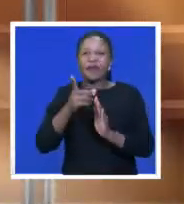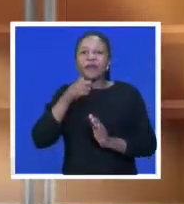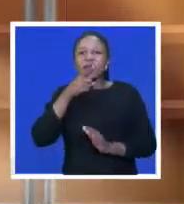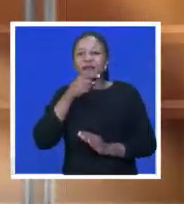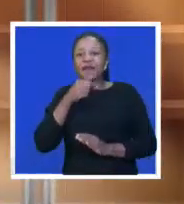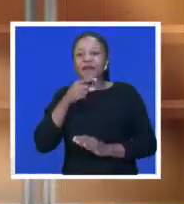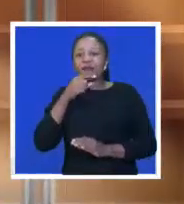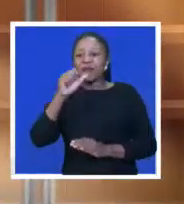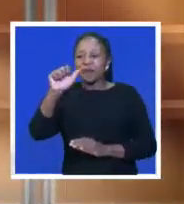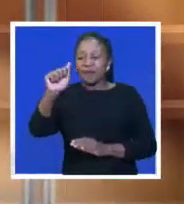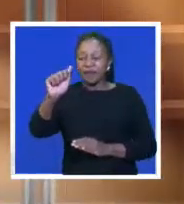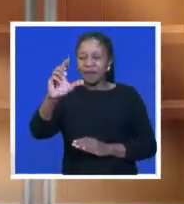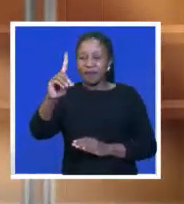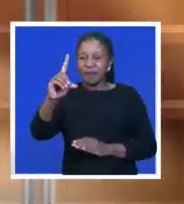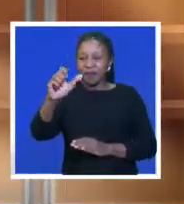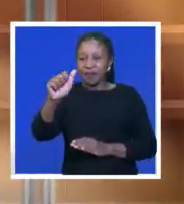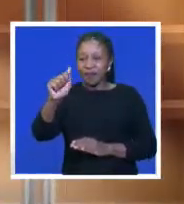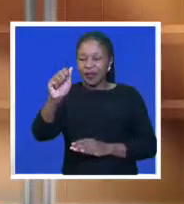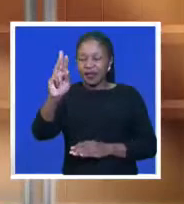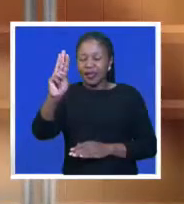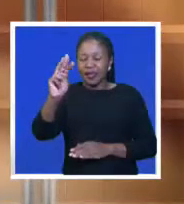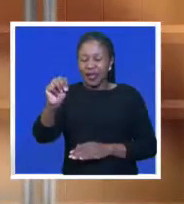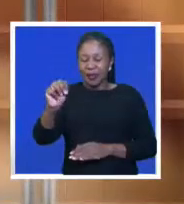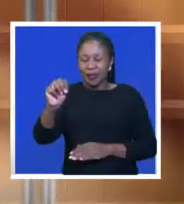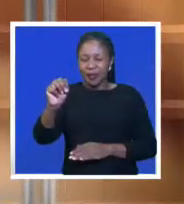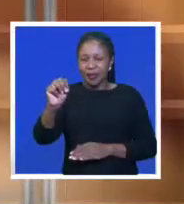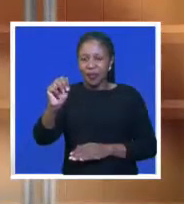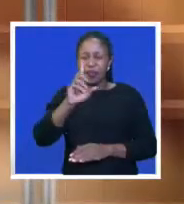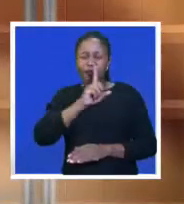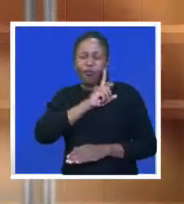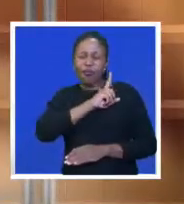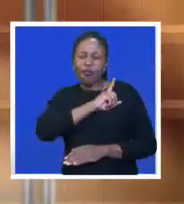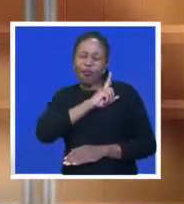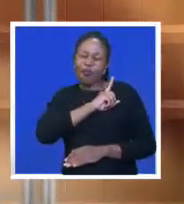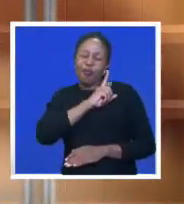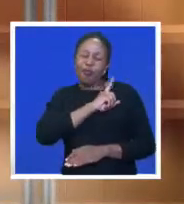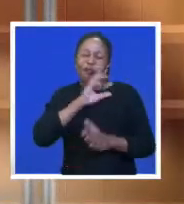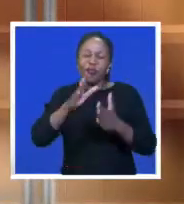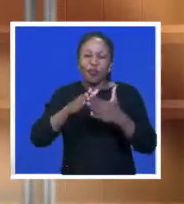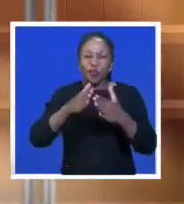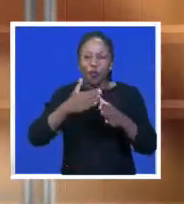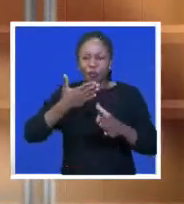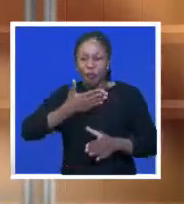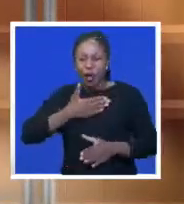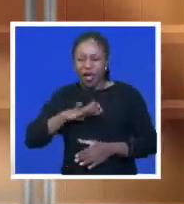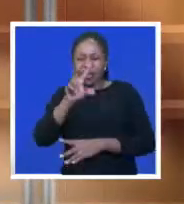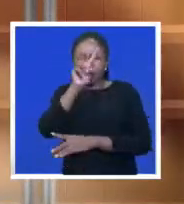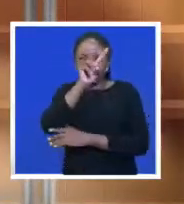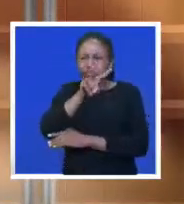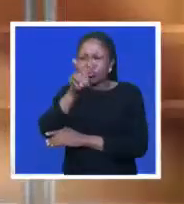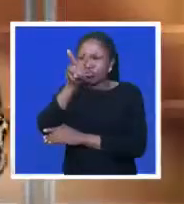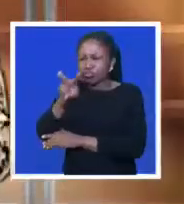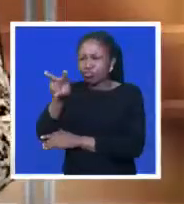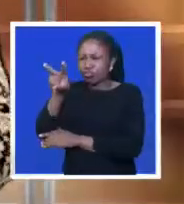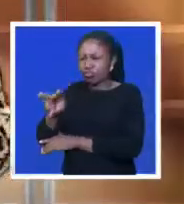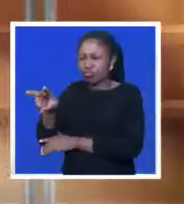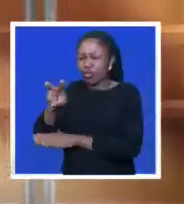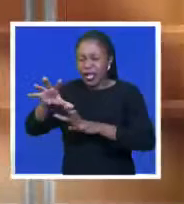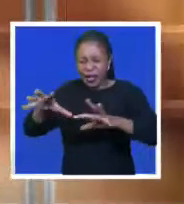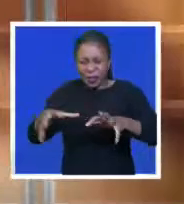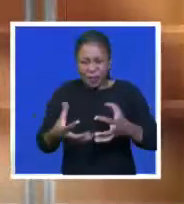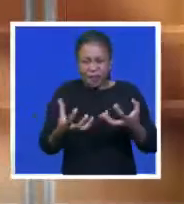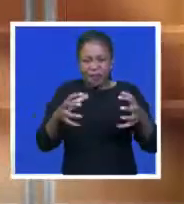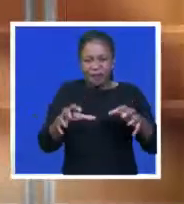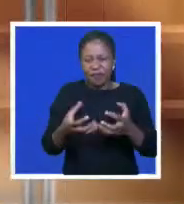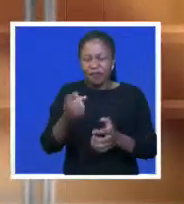till means to look after and work in the Garden of Eden. So that is why